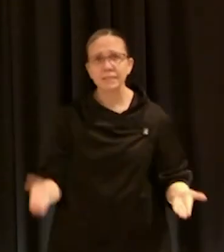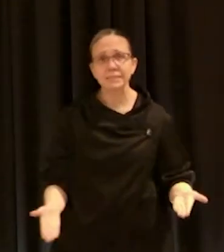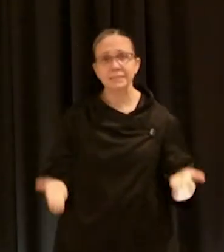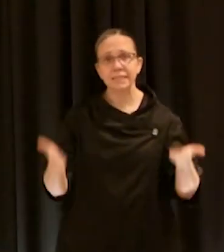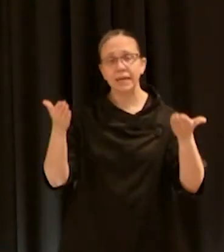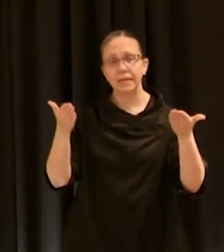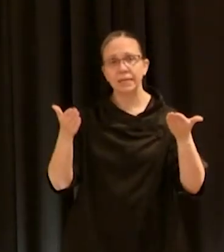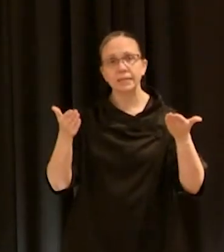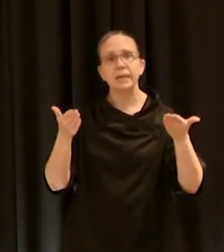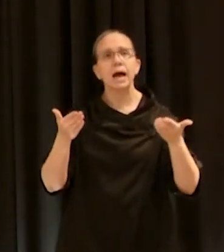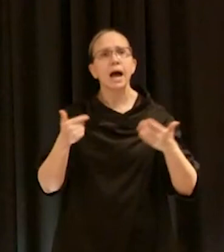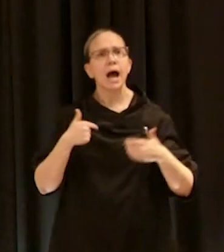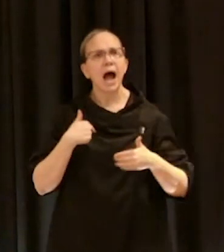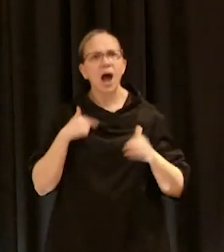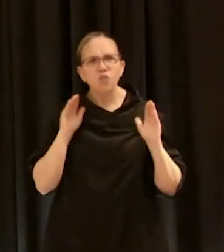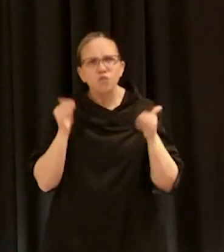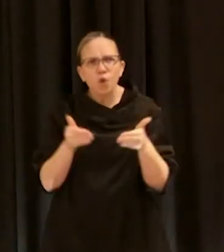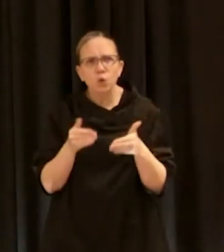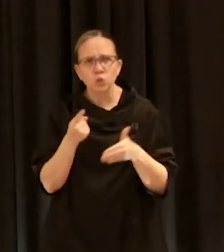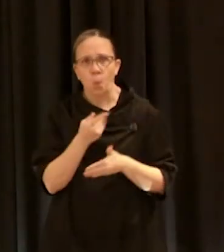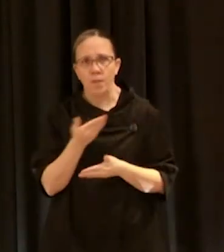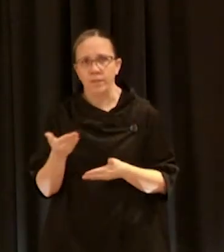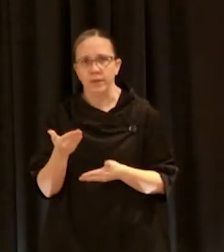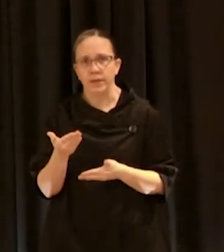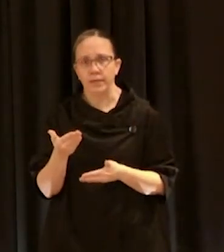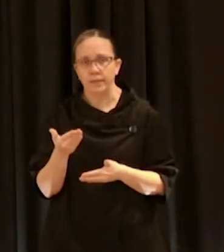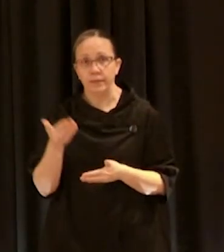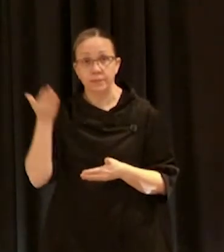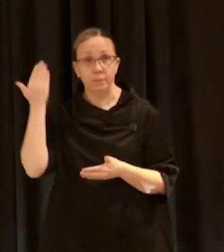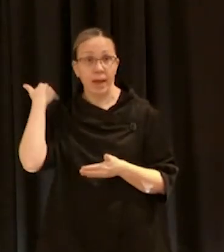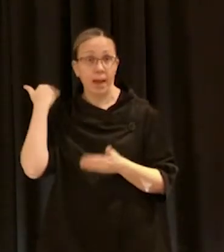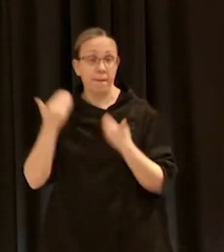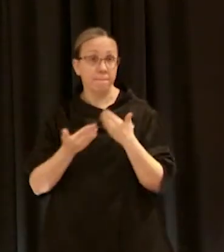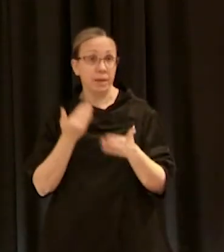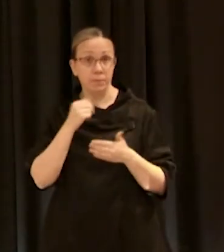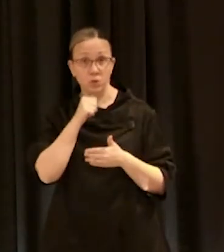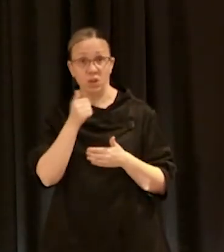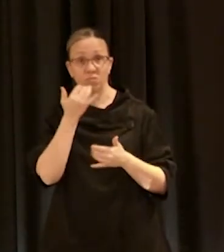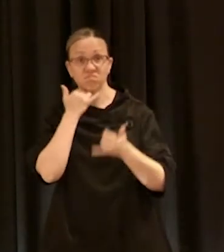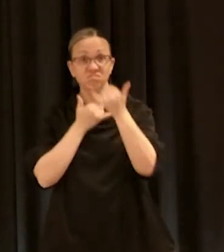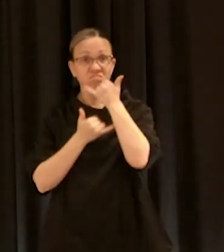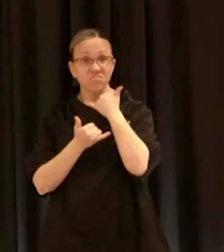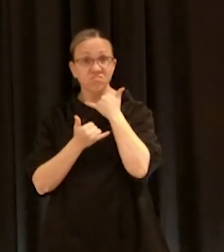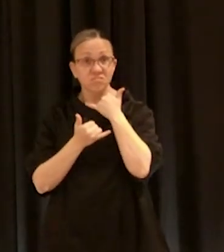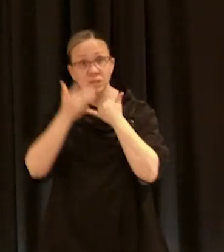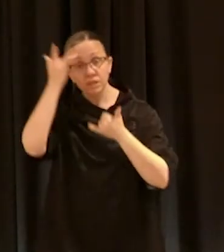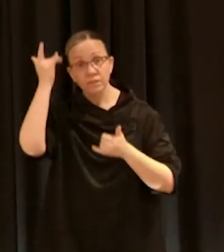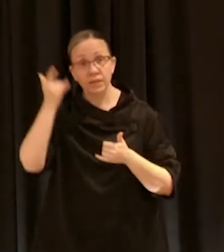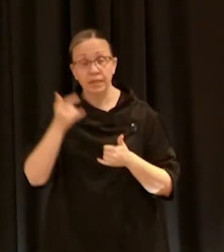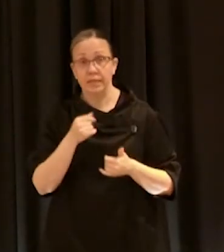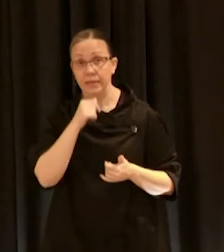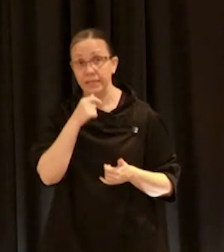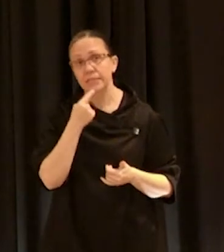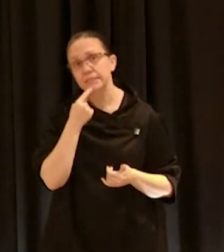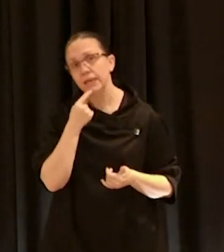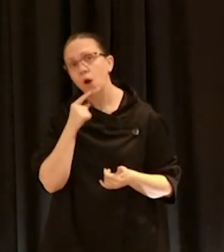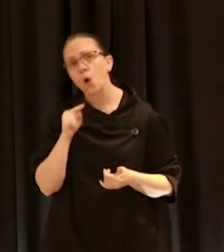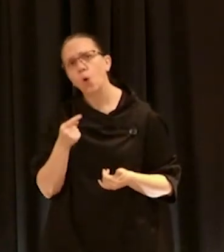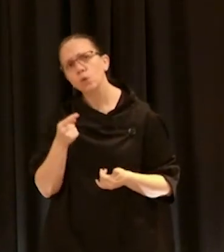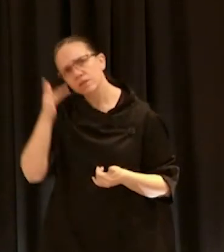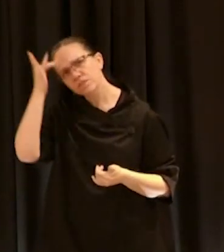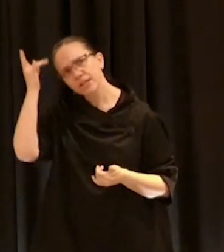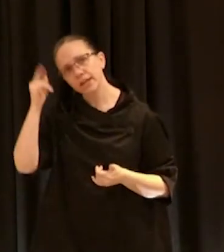Now, I've just focused on one thing that's behind. It may not be failures that you have to forget. He didn't say just forget